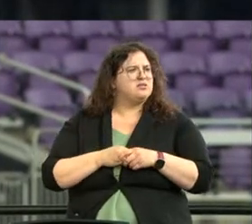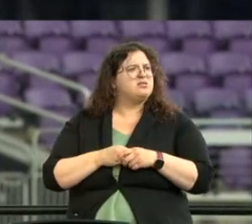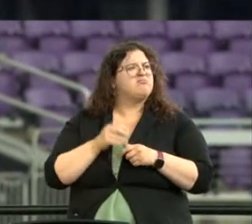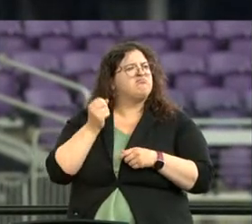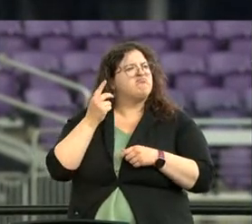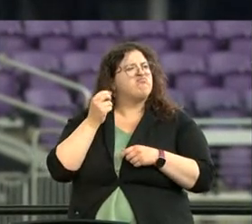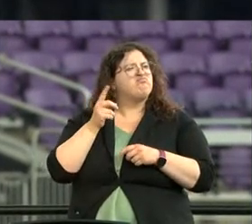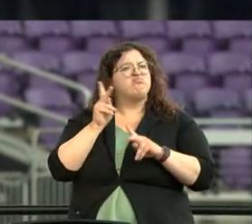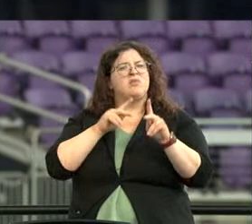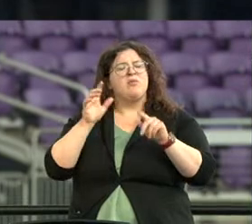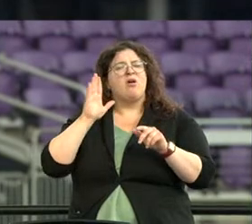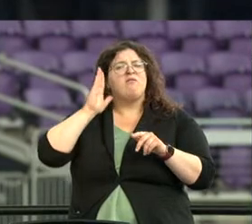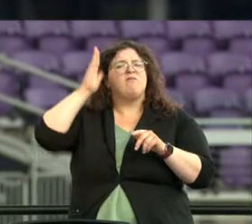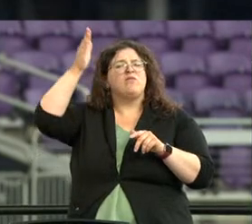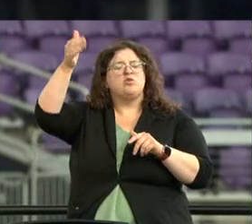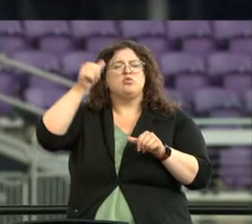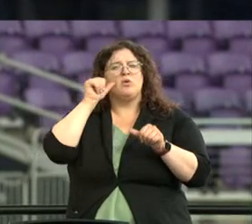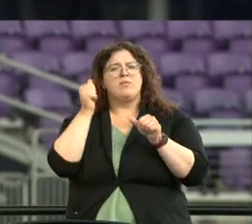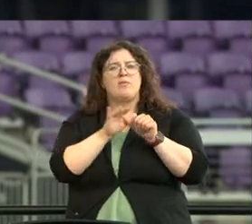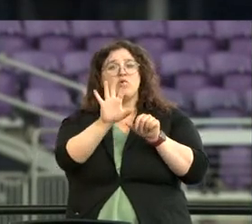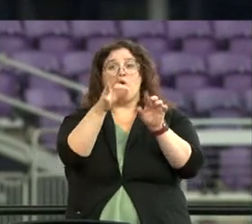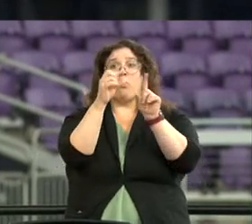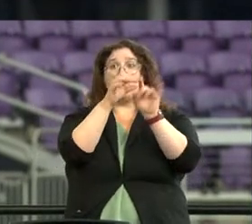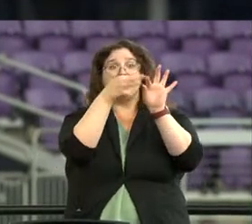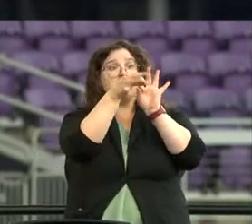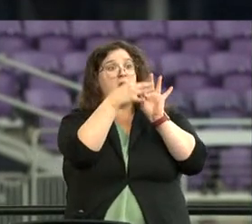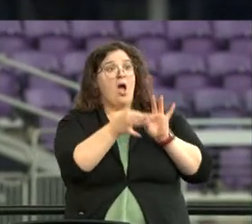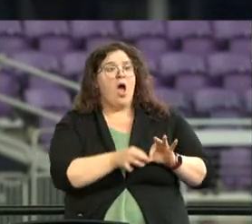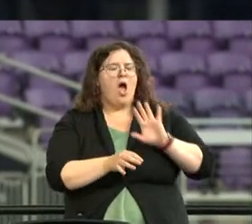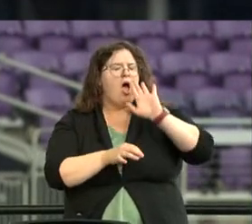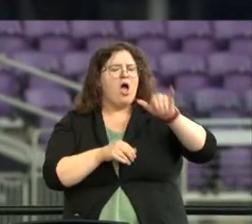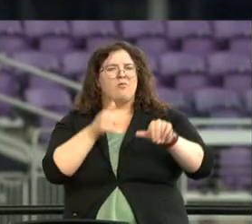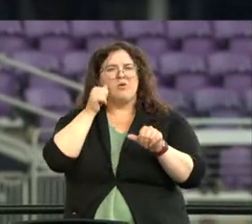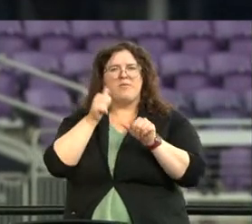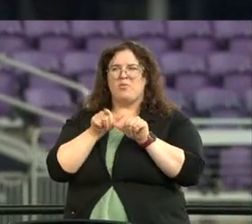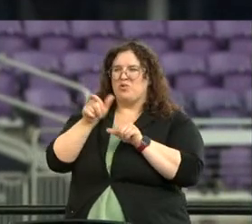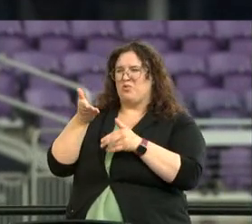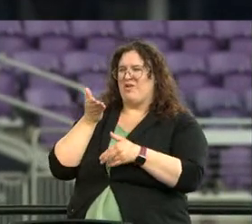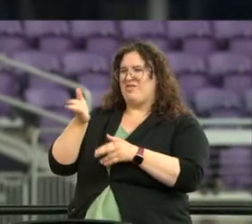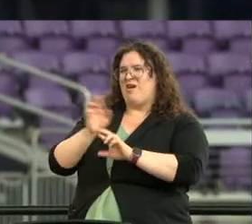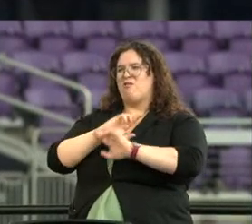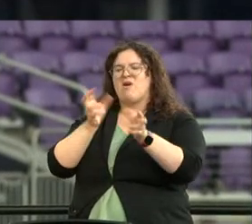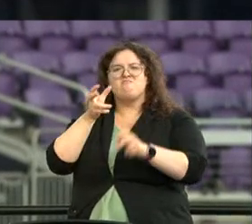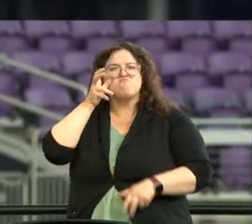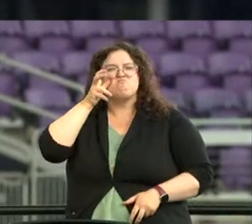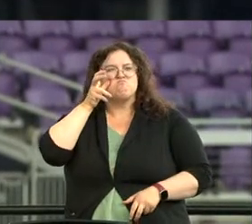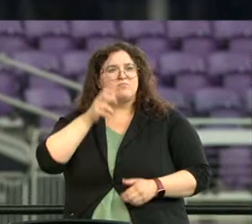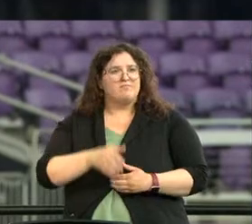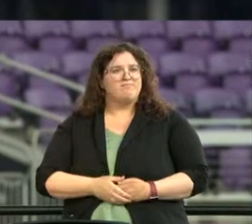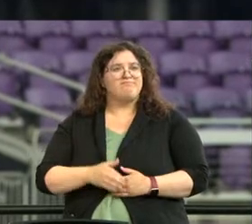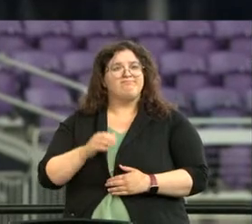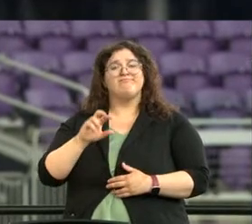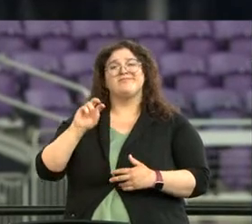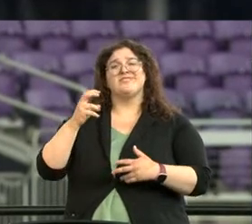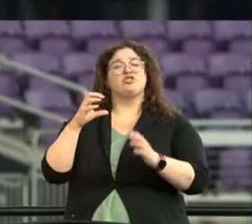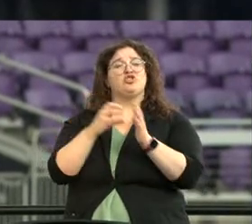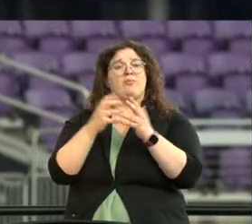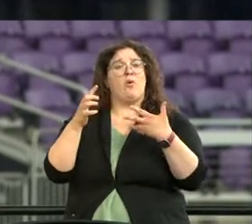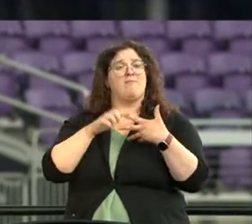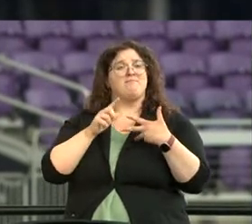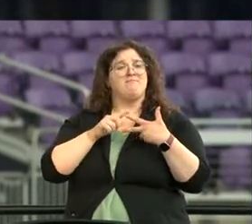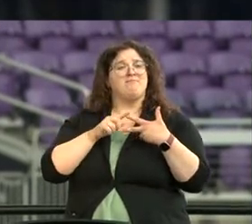the words you speak, but they'll remember you being present. Second chapter in the Power of Five is how you spend and start